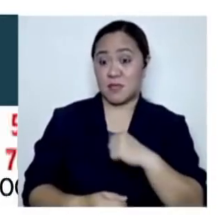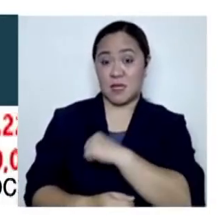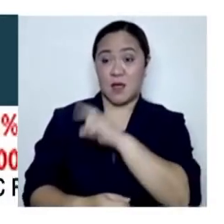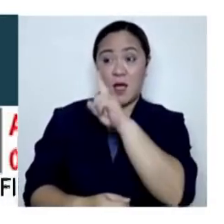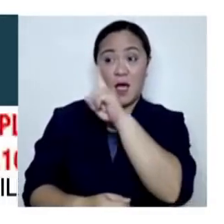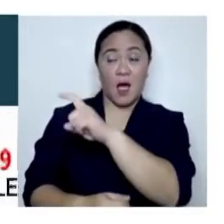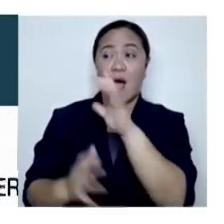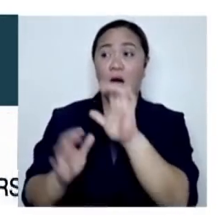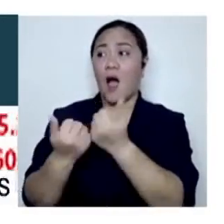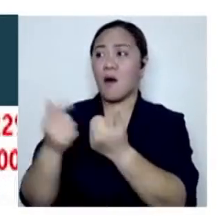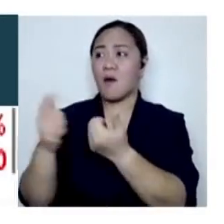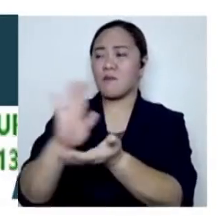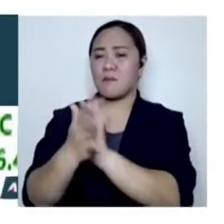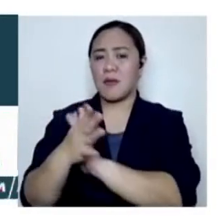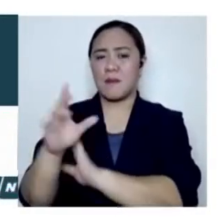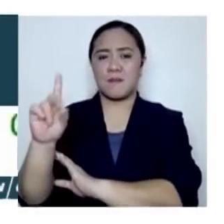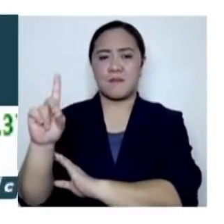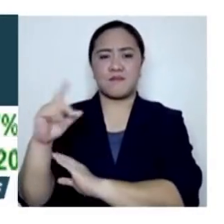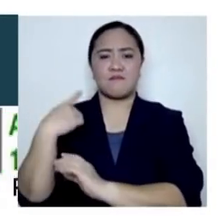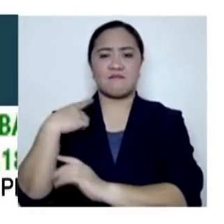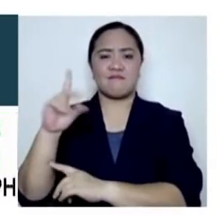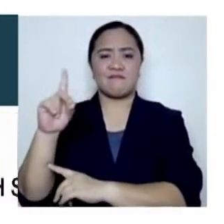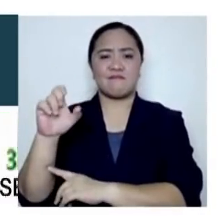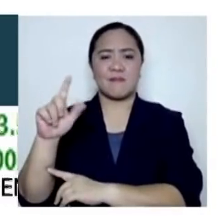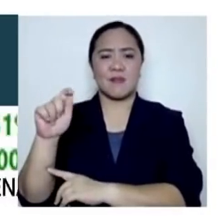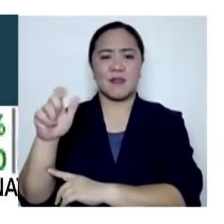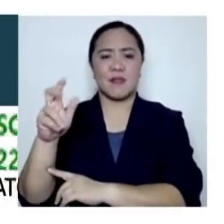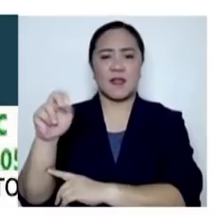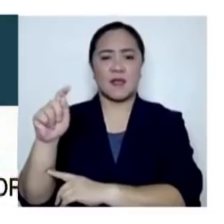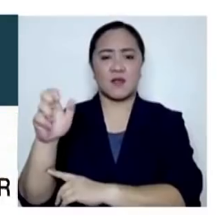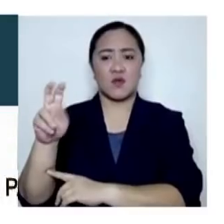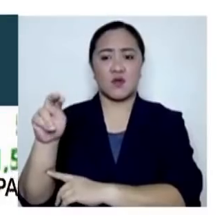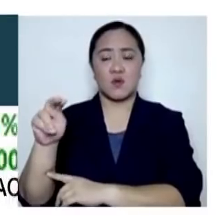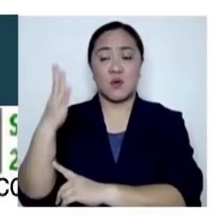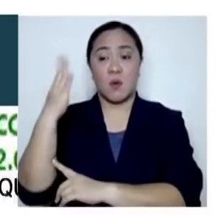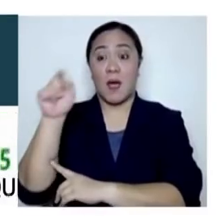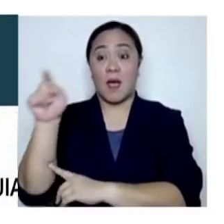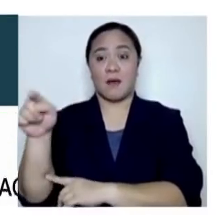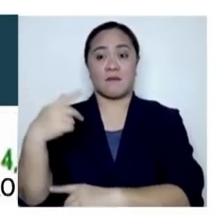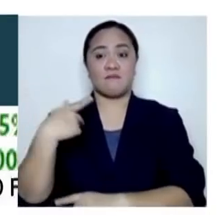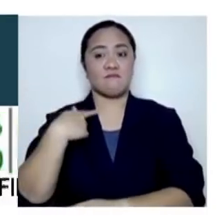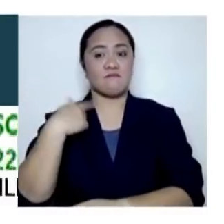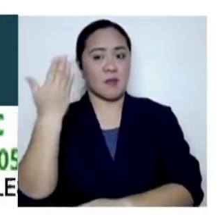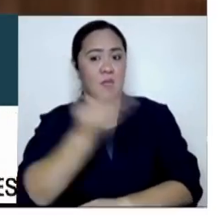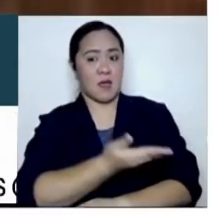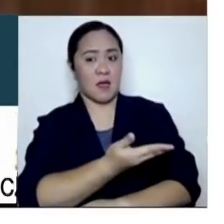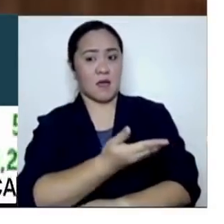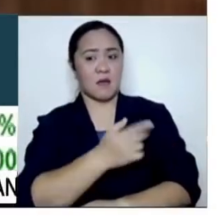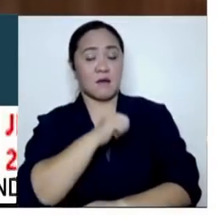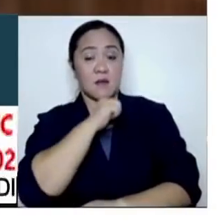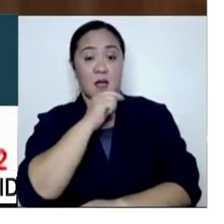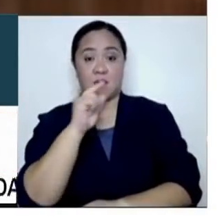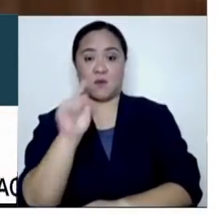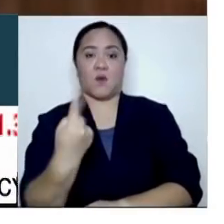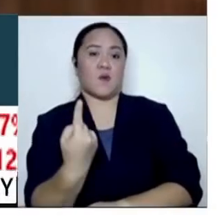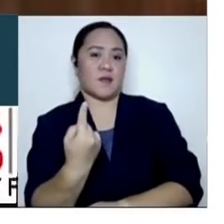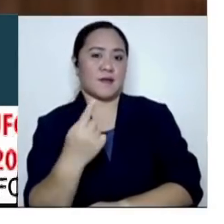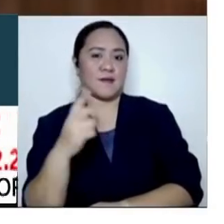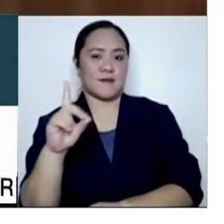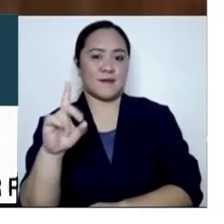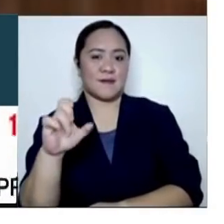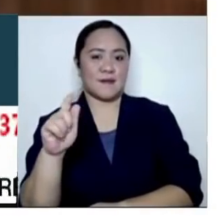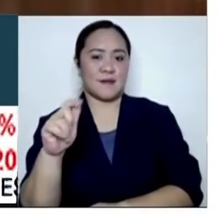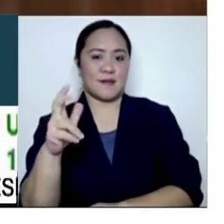detention actually help your inquiry? No, because they will be there already. And it is not the detention that matters. It